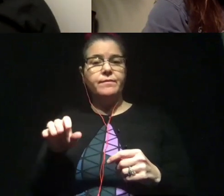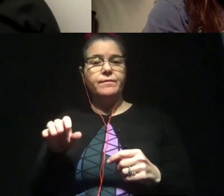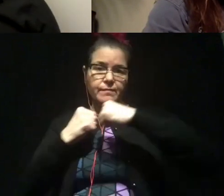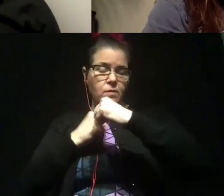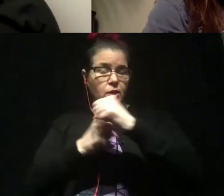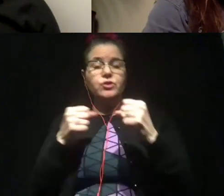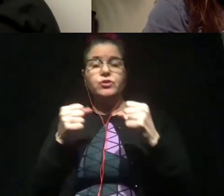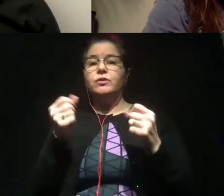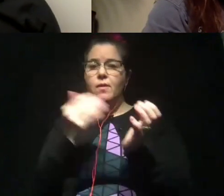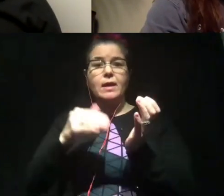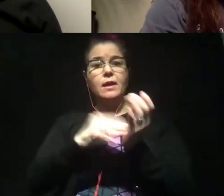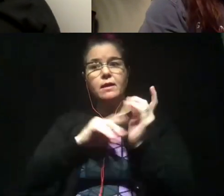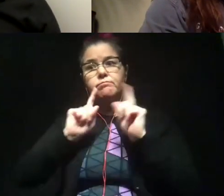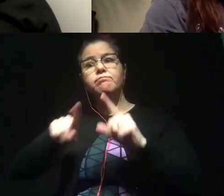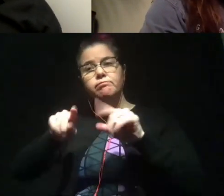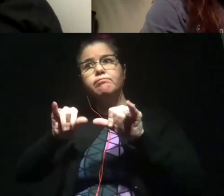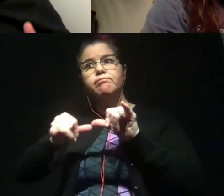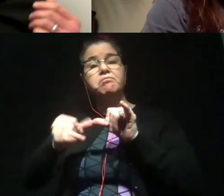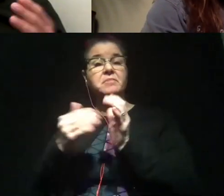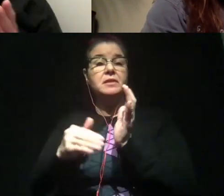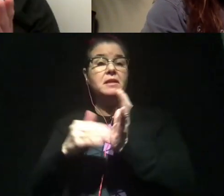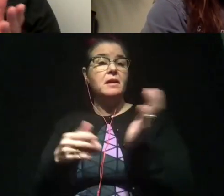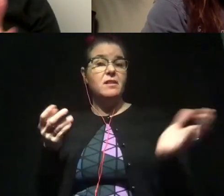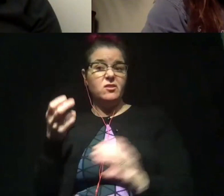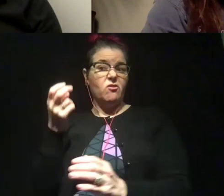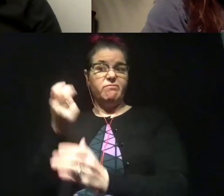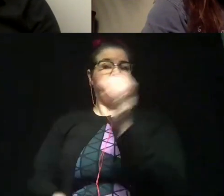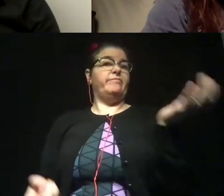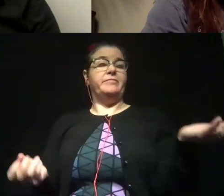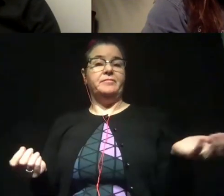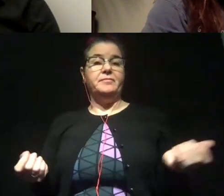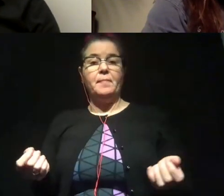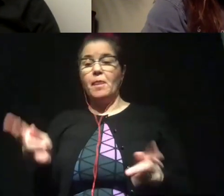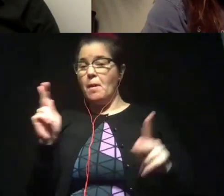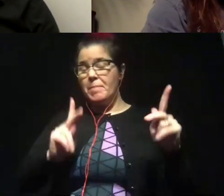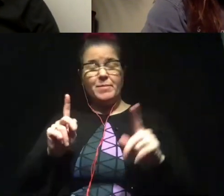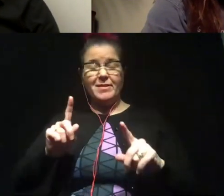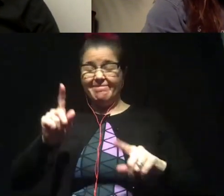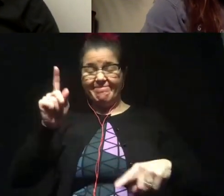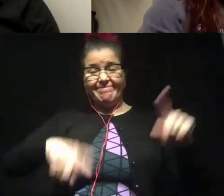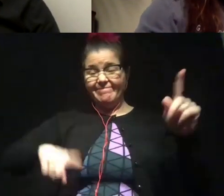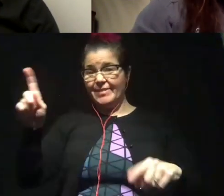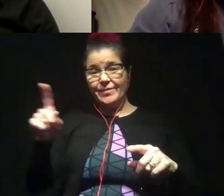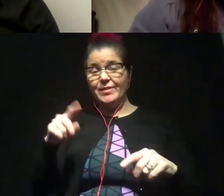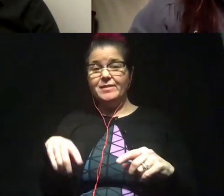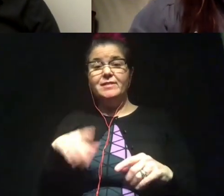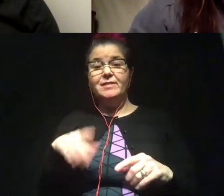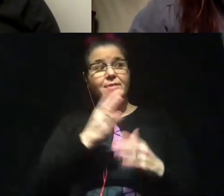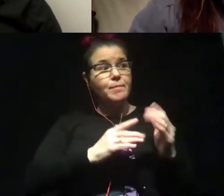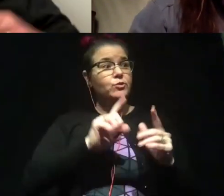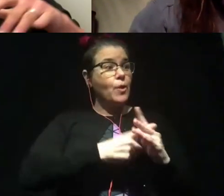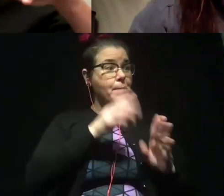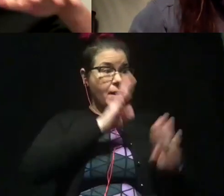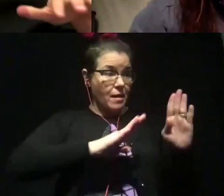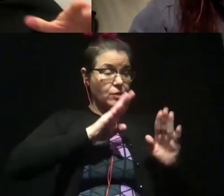keep taking more of these measurements. So that's how I got into it. People come into it from a whole lot of ways. Some people study biology and they study